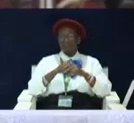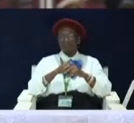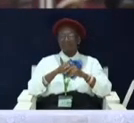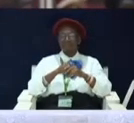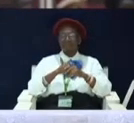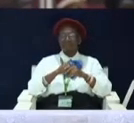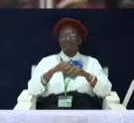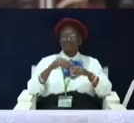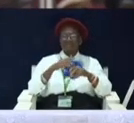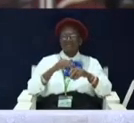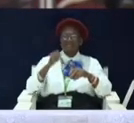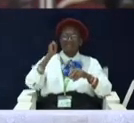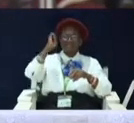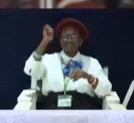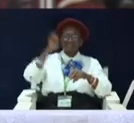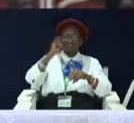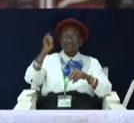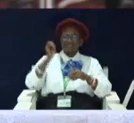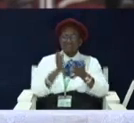And it's correct.